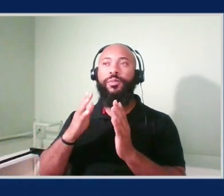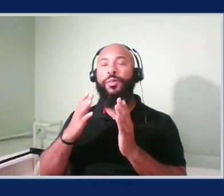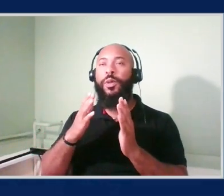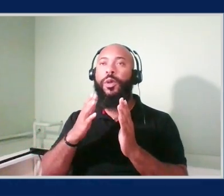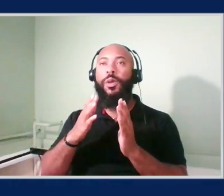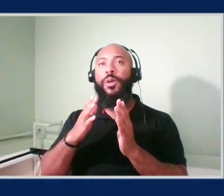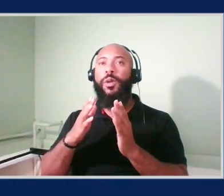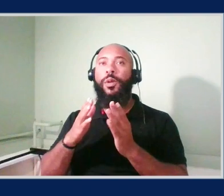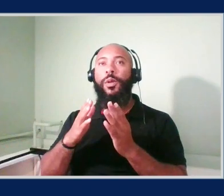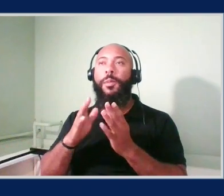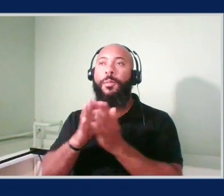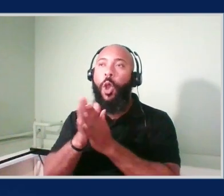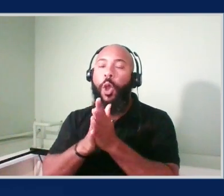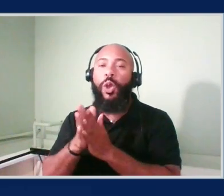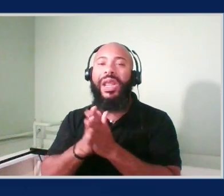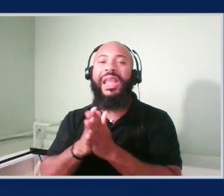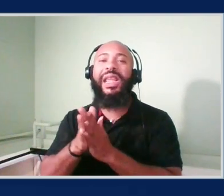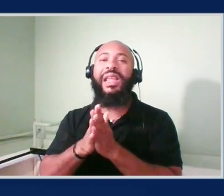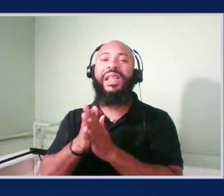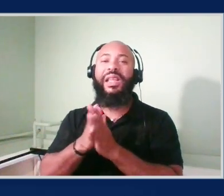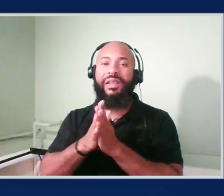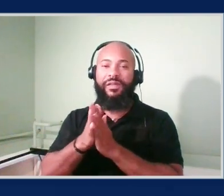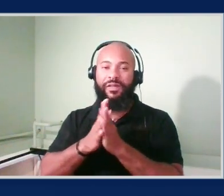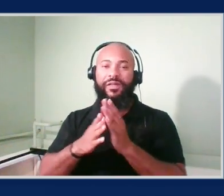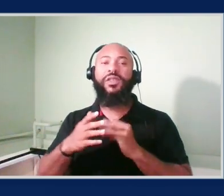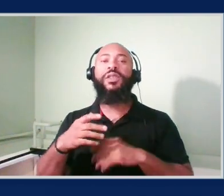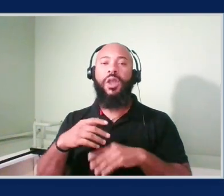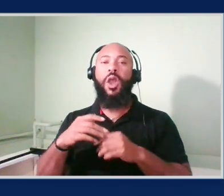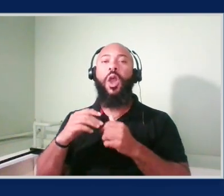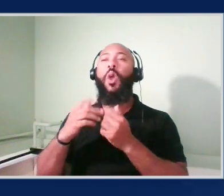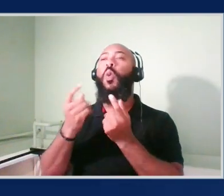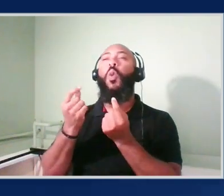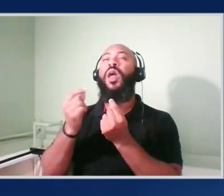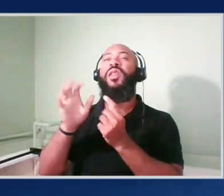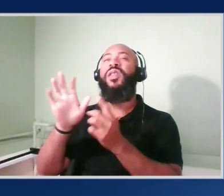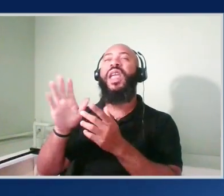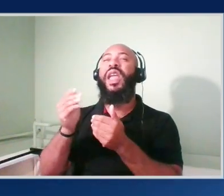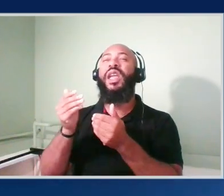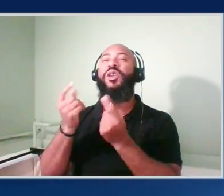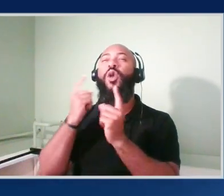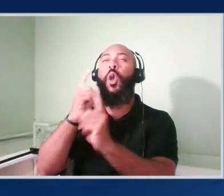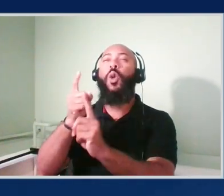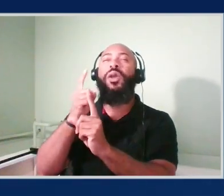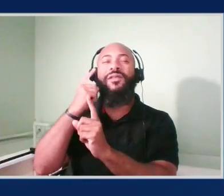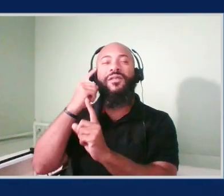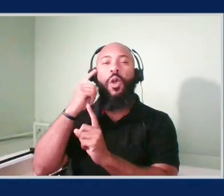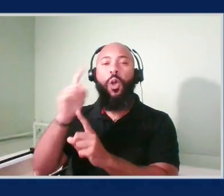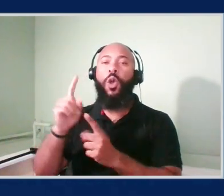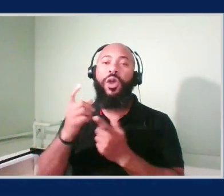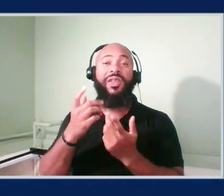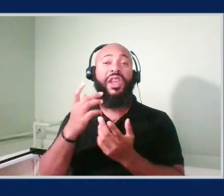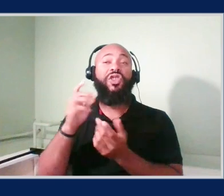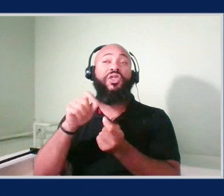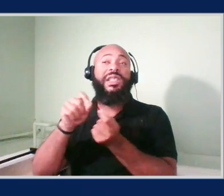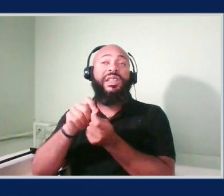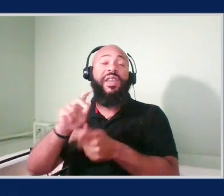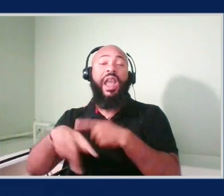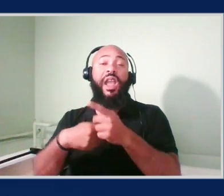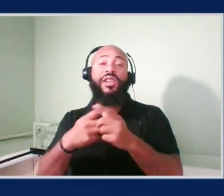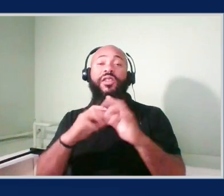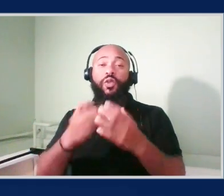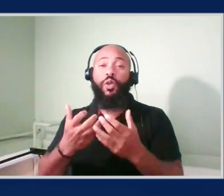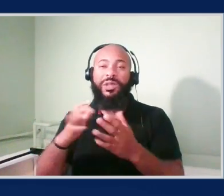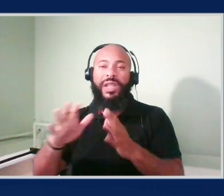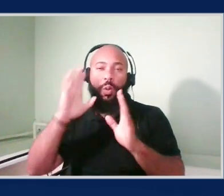even their motives. So what are they going for? There are certain types of threat actor groups that will focus